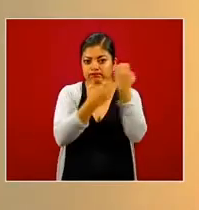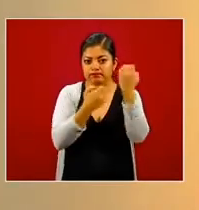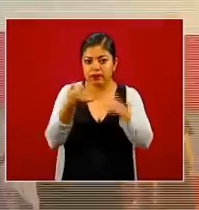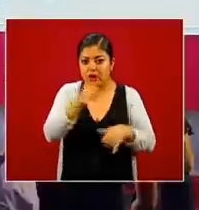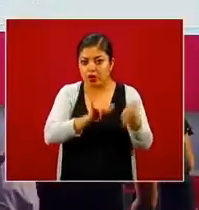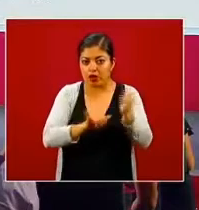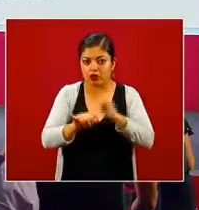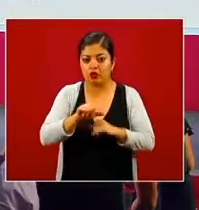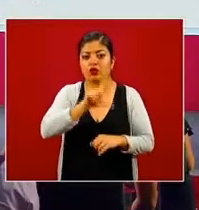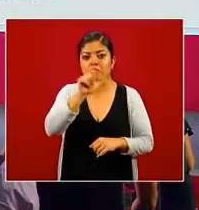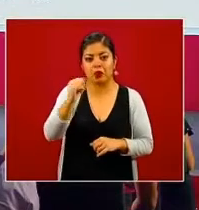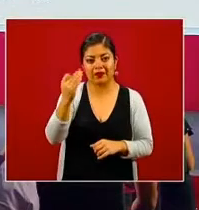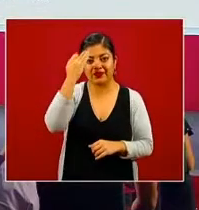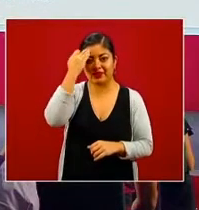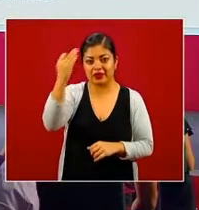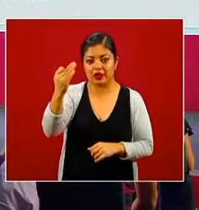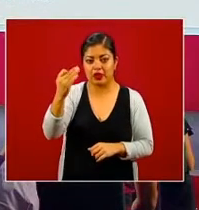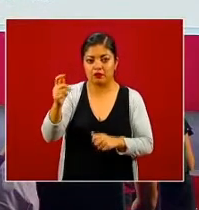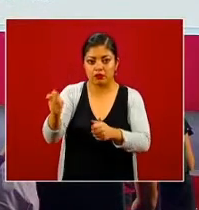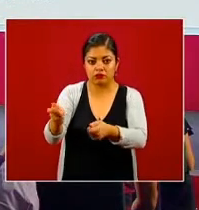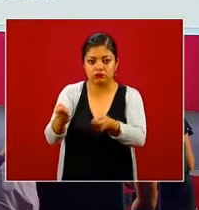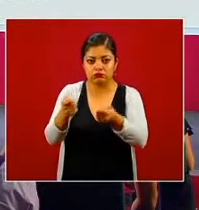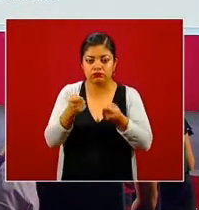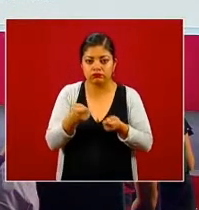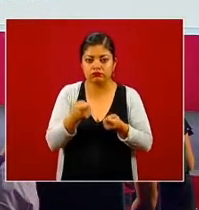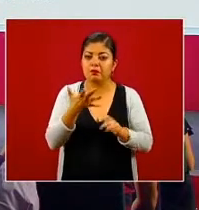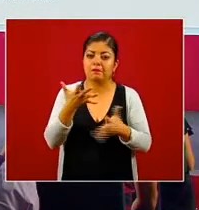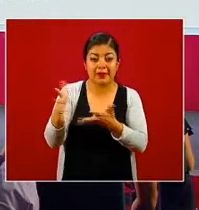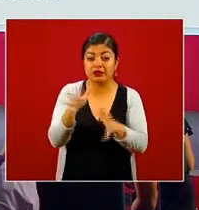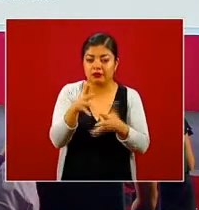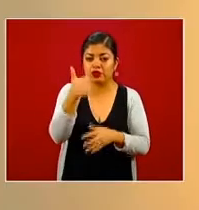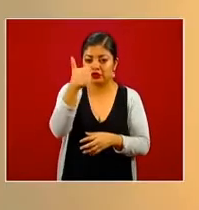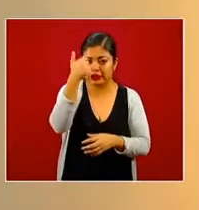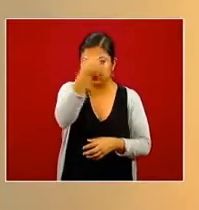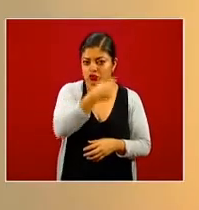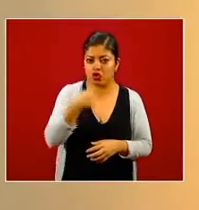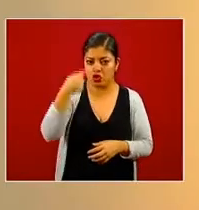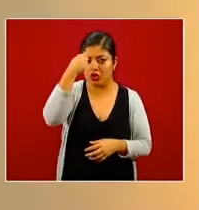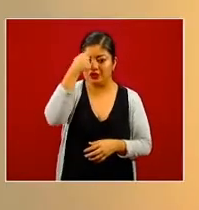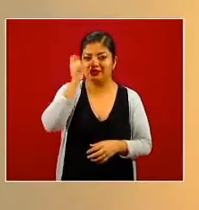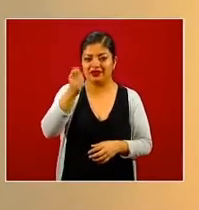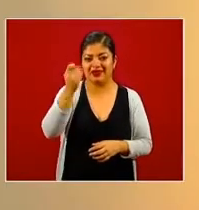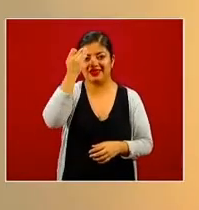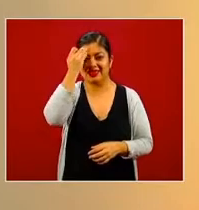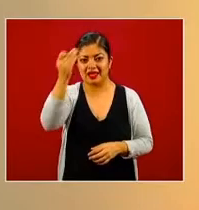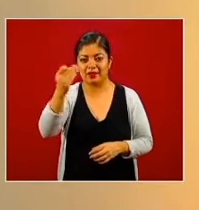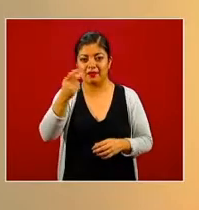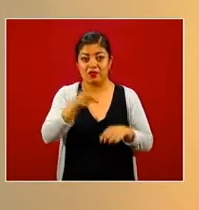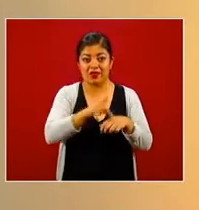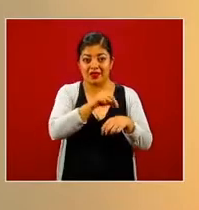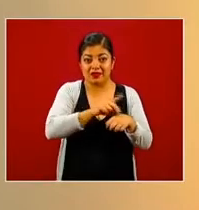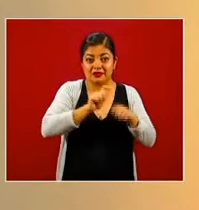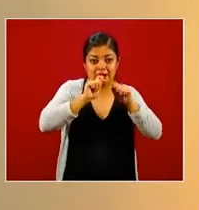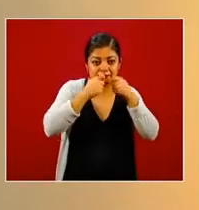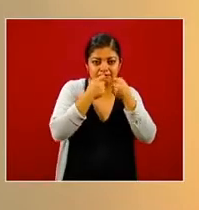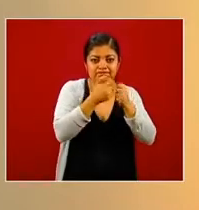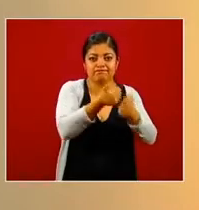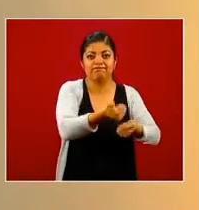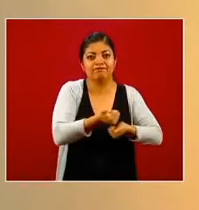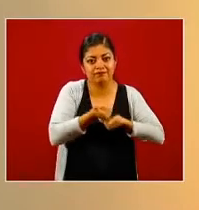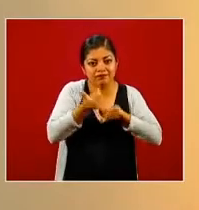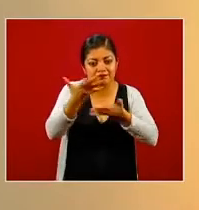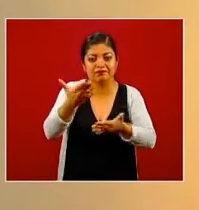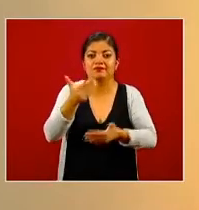So then we send their tests to the lab. And a little bit after, 6 hours later, after the whole